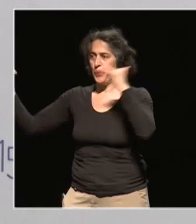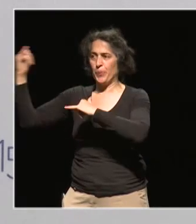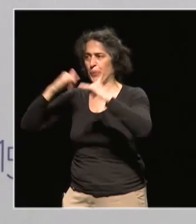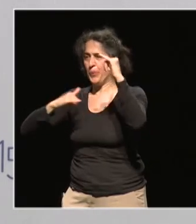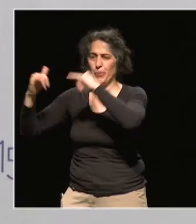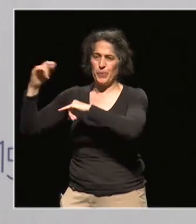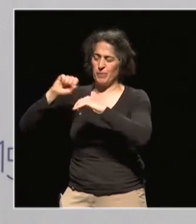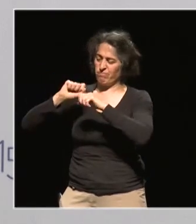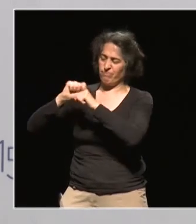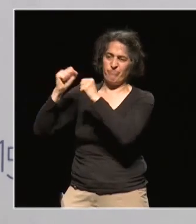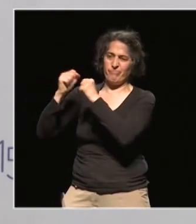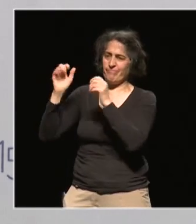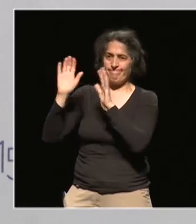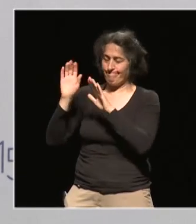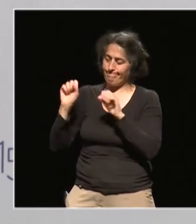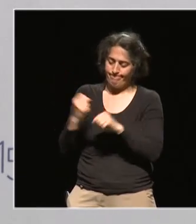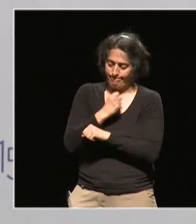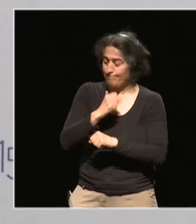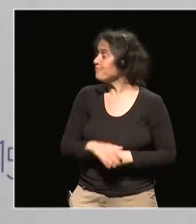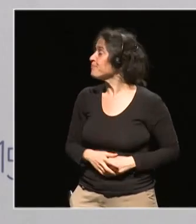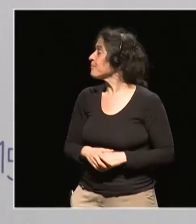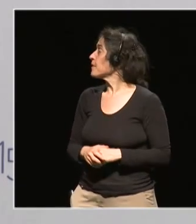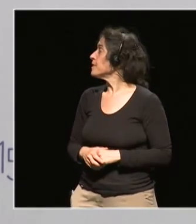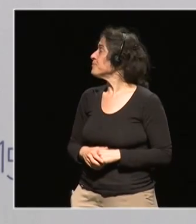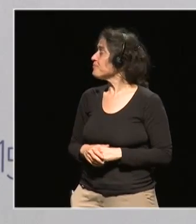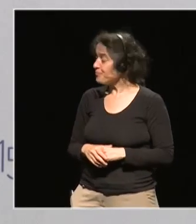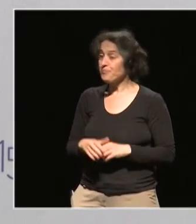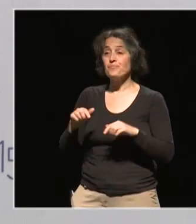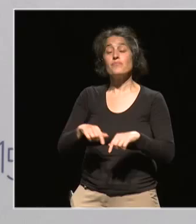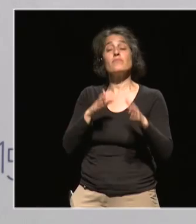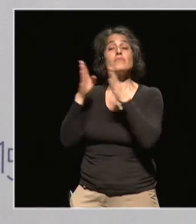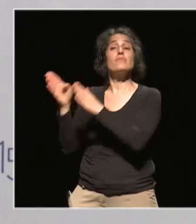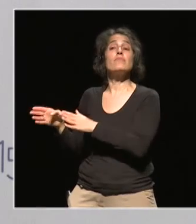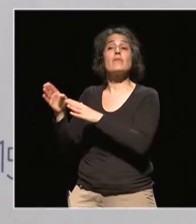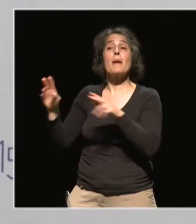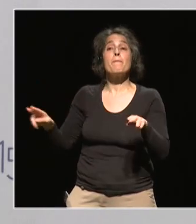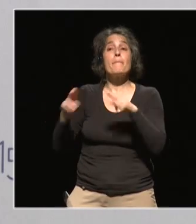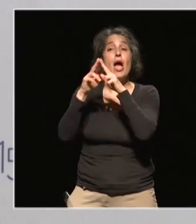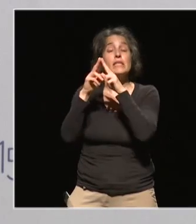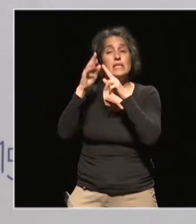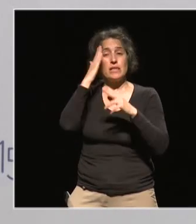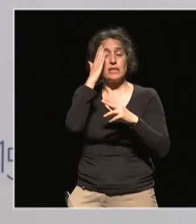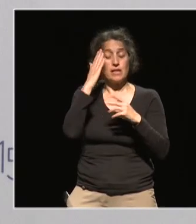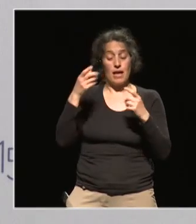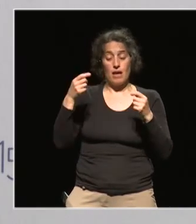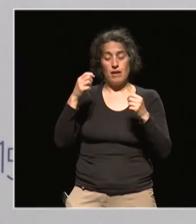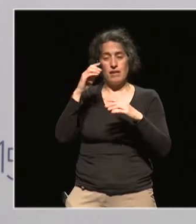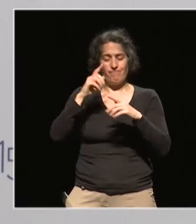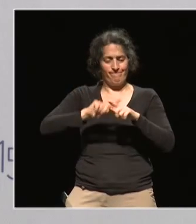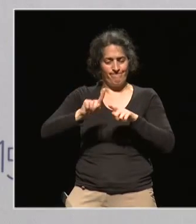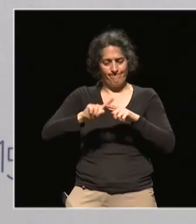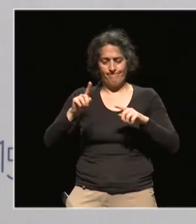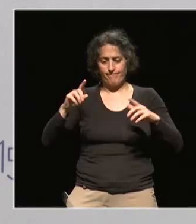this issue of the different building blocks of the deal in Paris, the capacity, the finance,